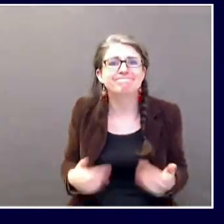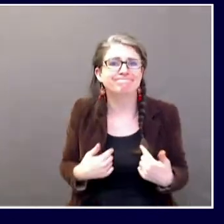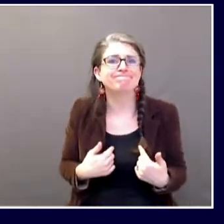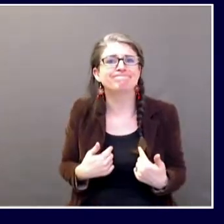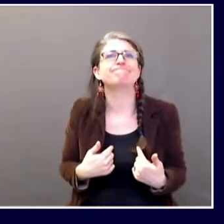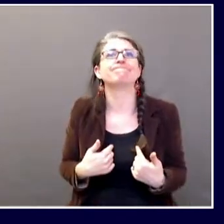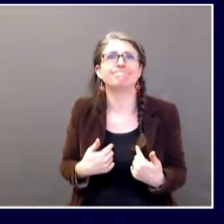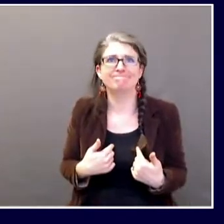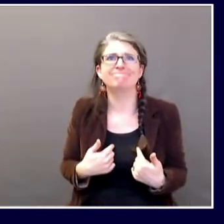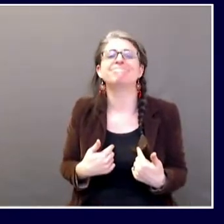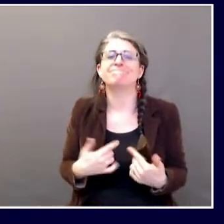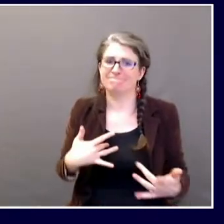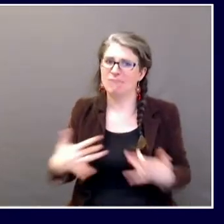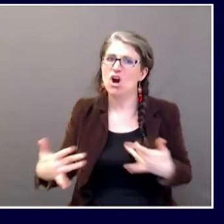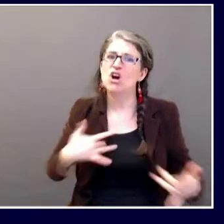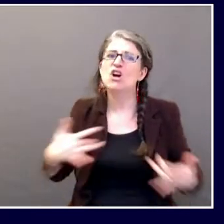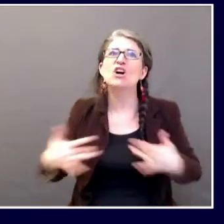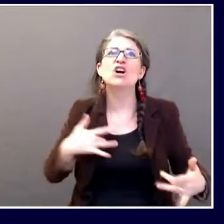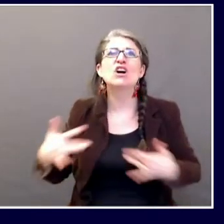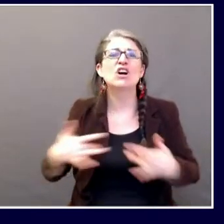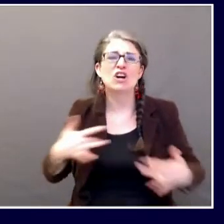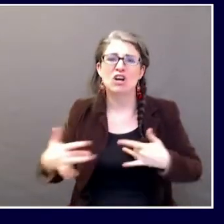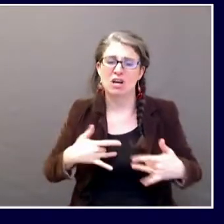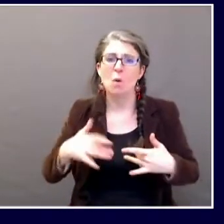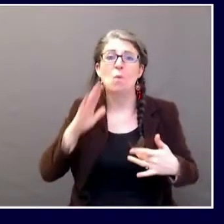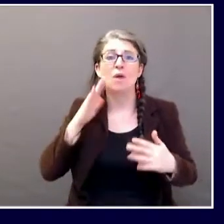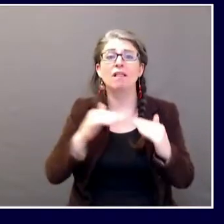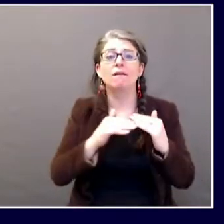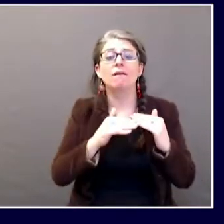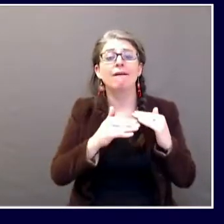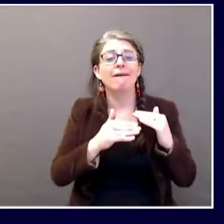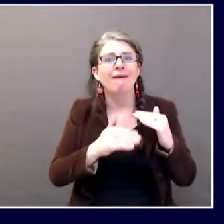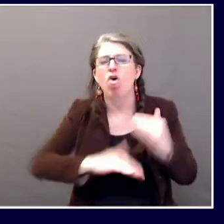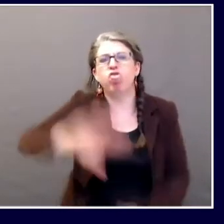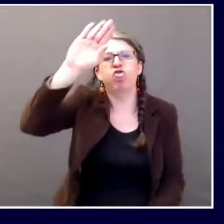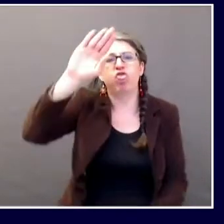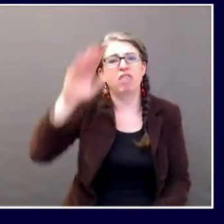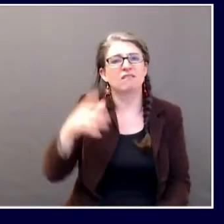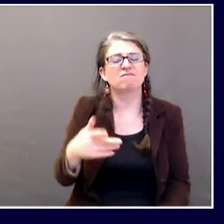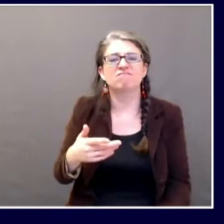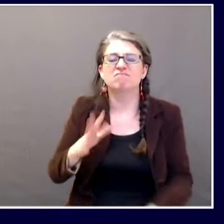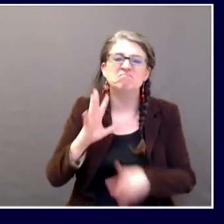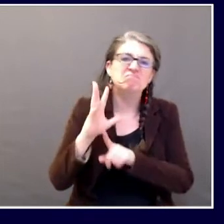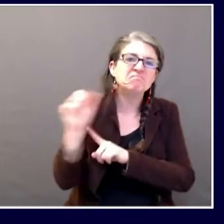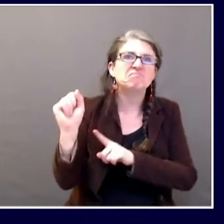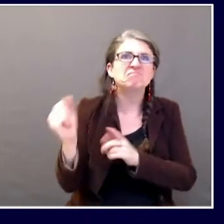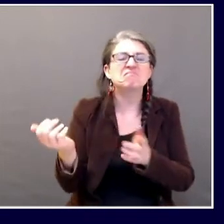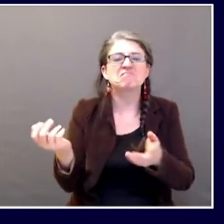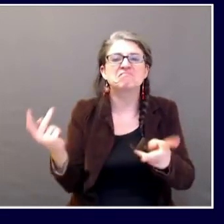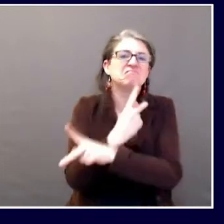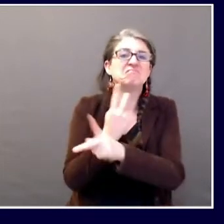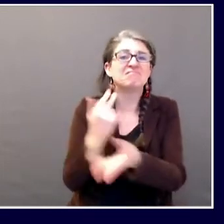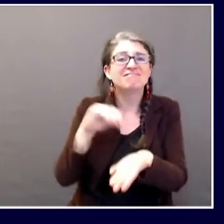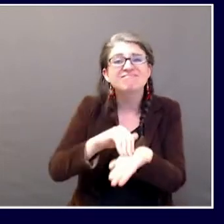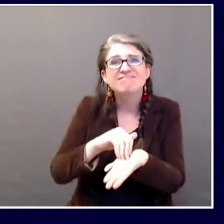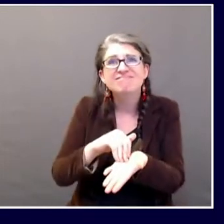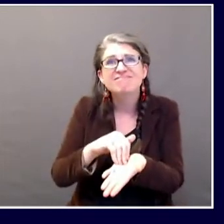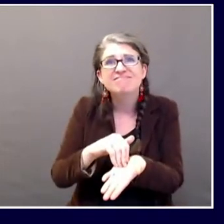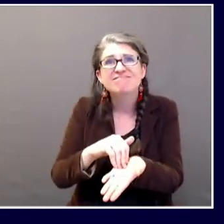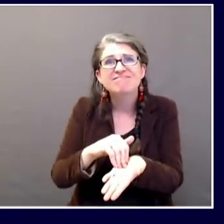permanent or durable, that they are in fact a pause rather than a stop. There are a number of things that could change